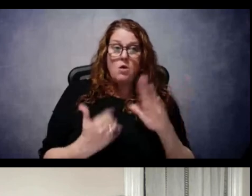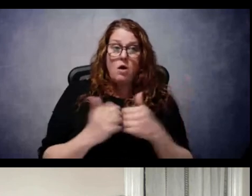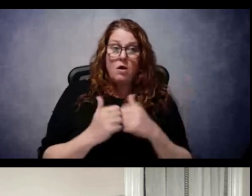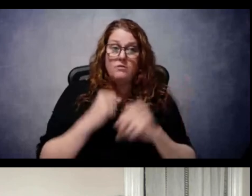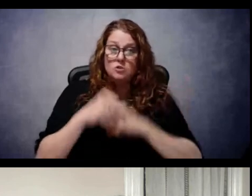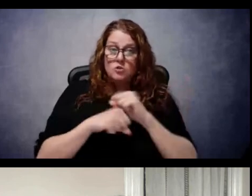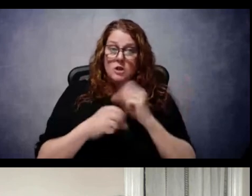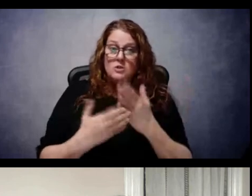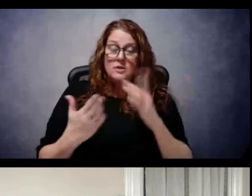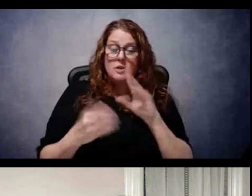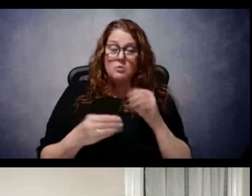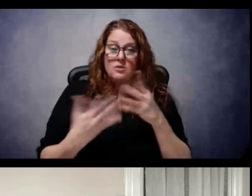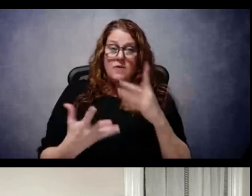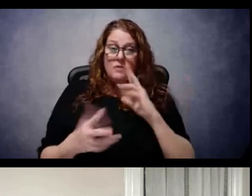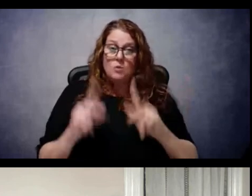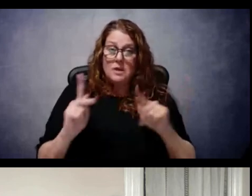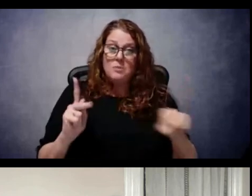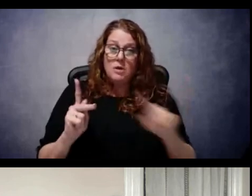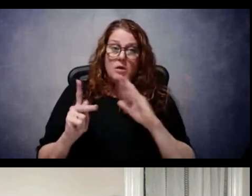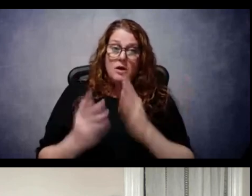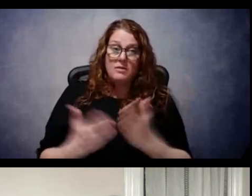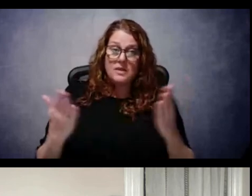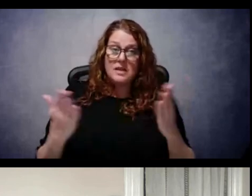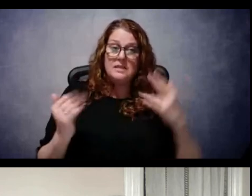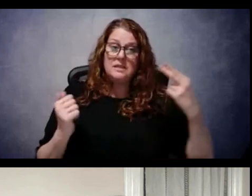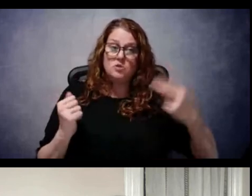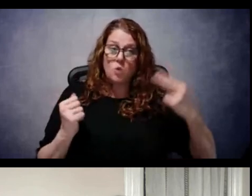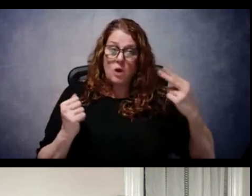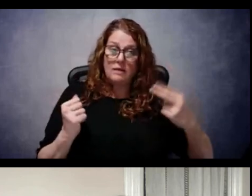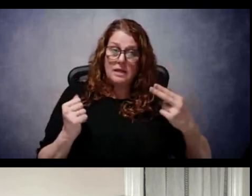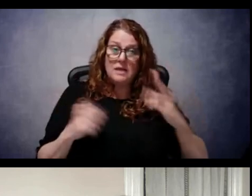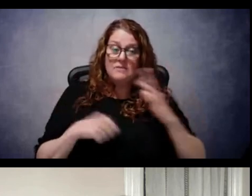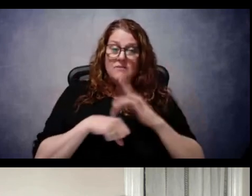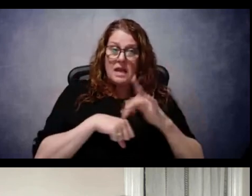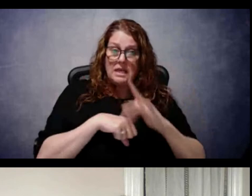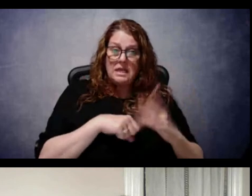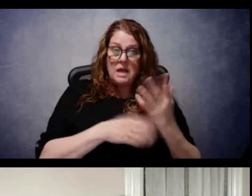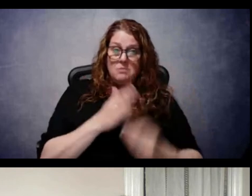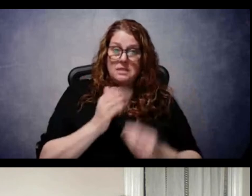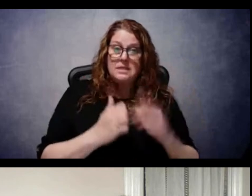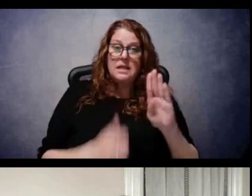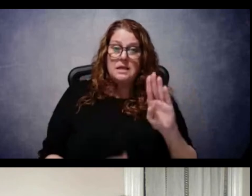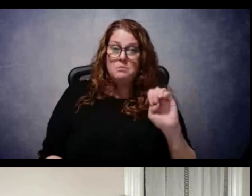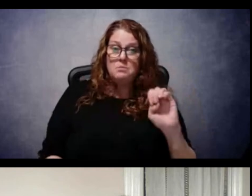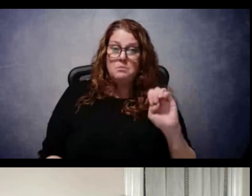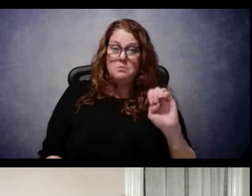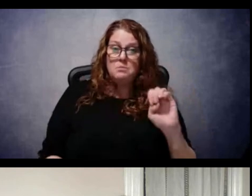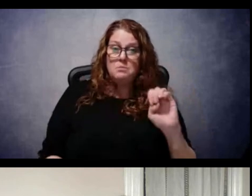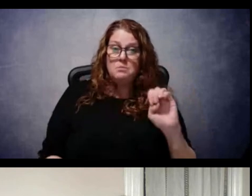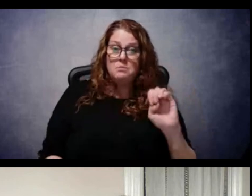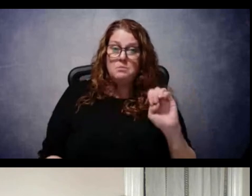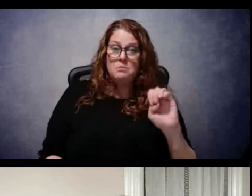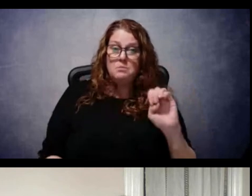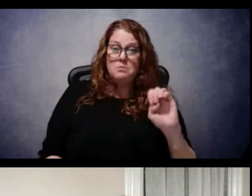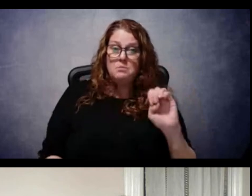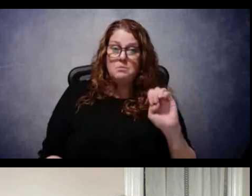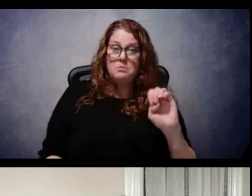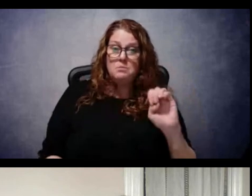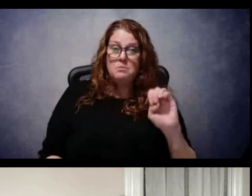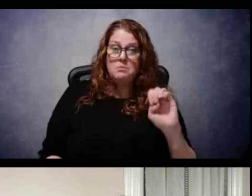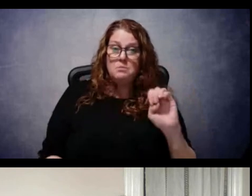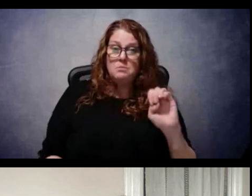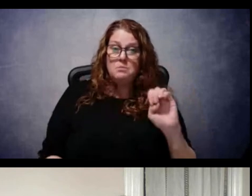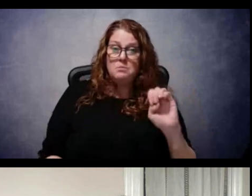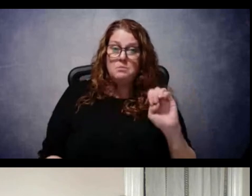that we're providing for people are things that have been historically vacant and missing in Beaumont Cragin, as much of all of Chicago has